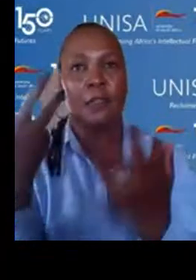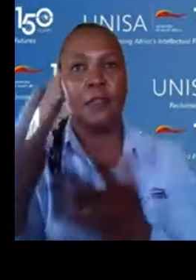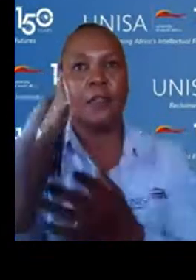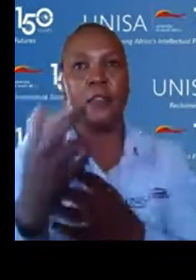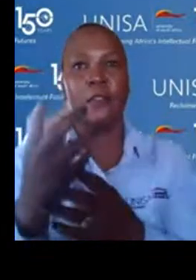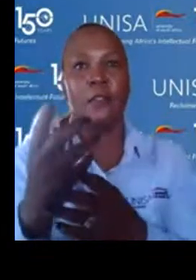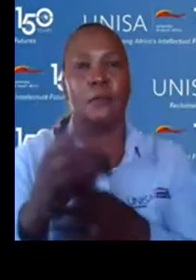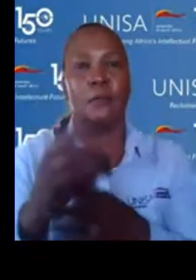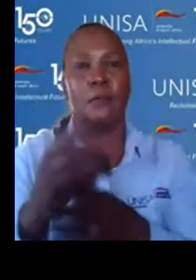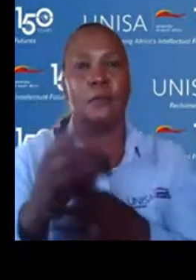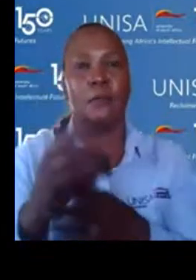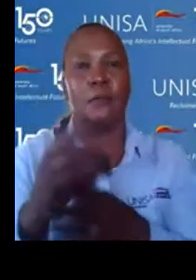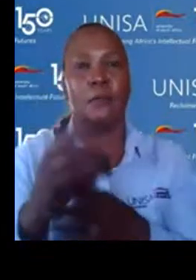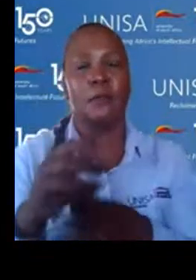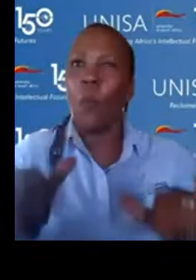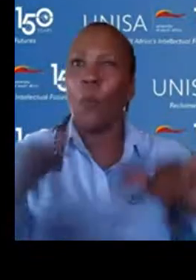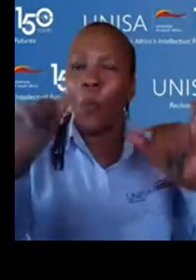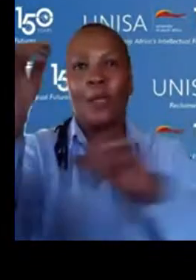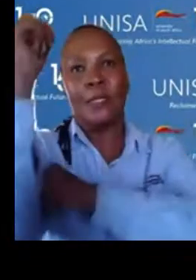structure.